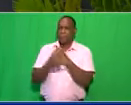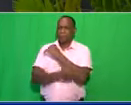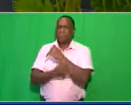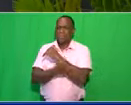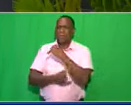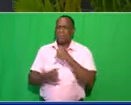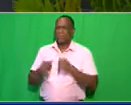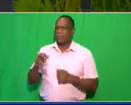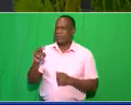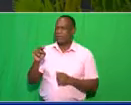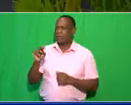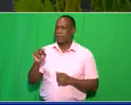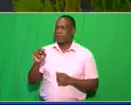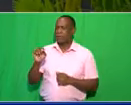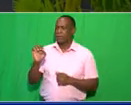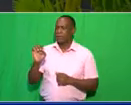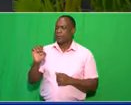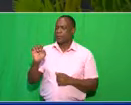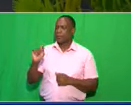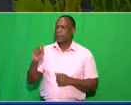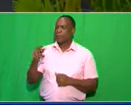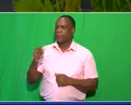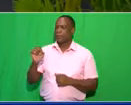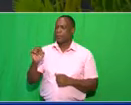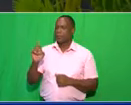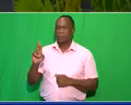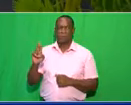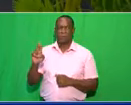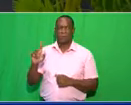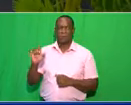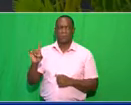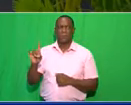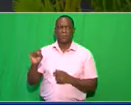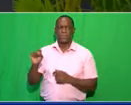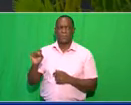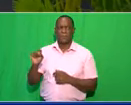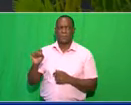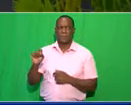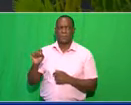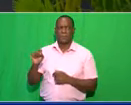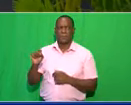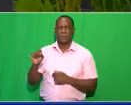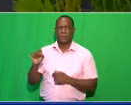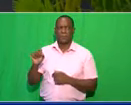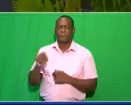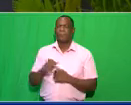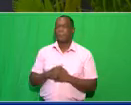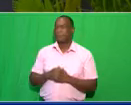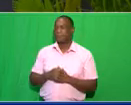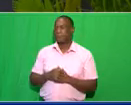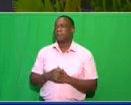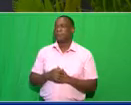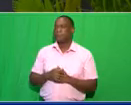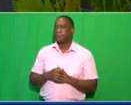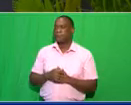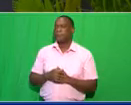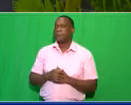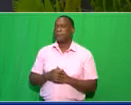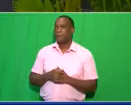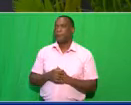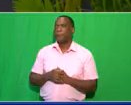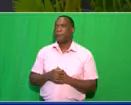will have a CETA 12, and by saying that Singapore has the PSLE, we are saying that there are other